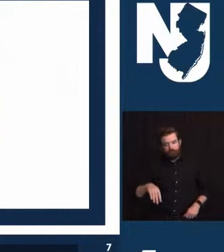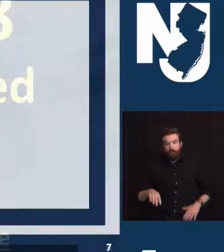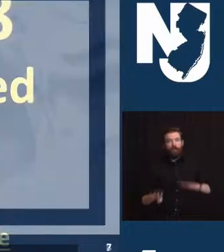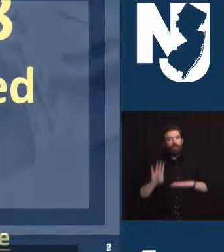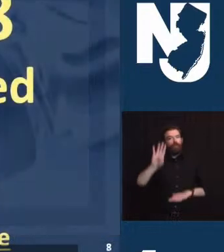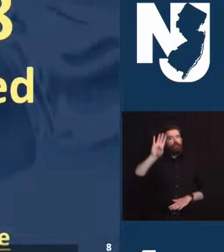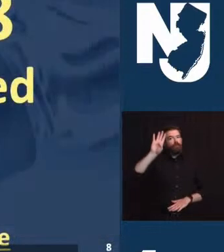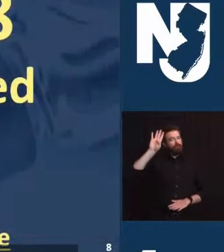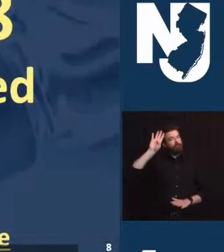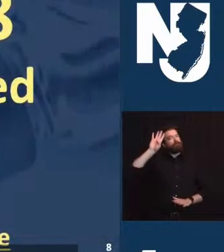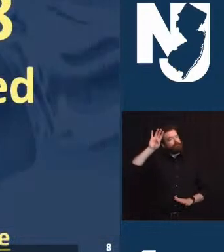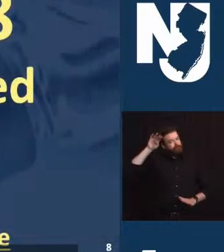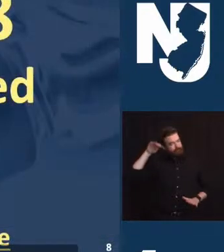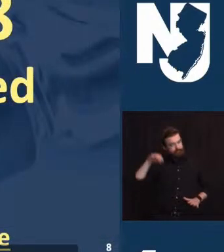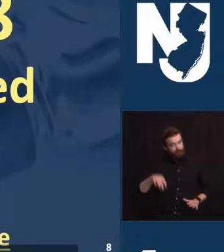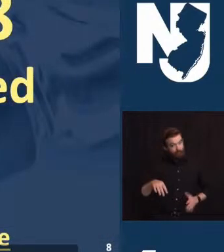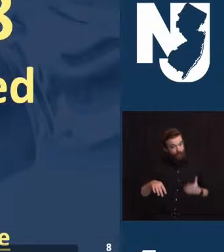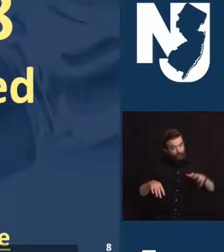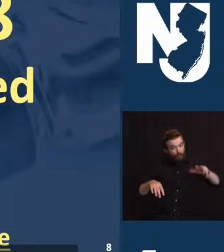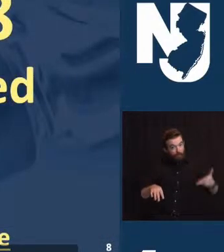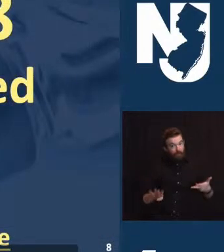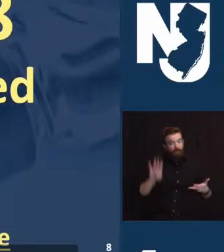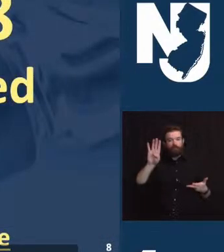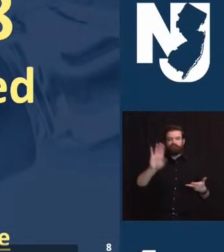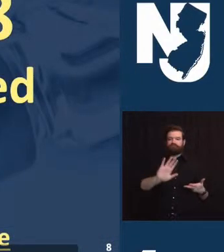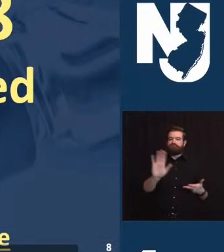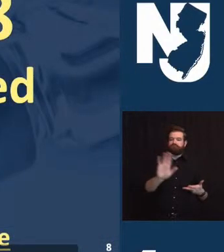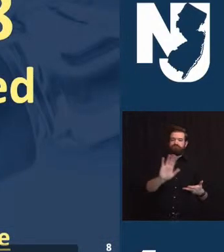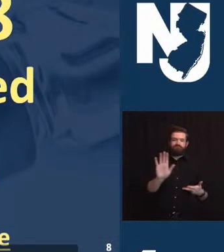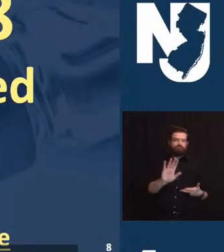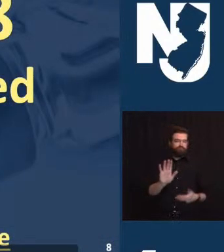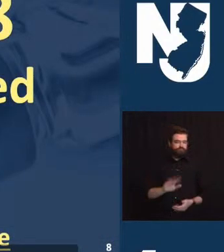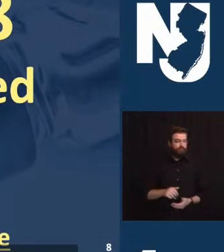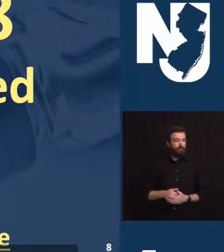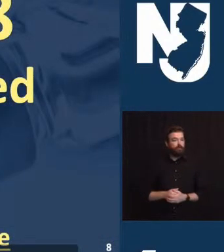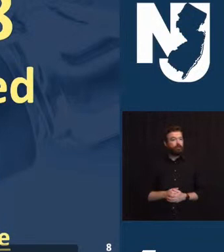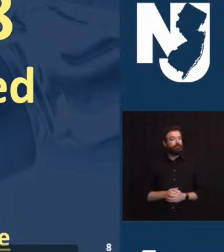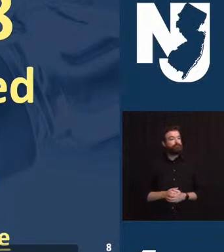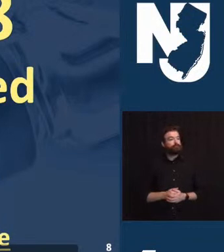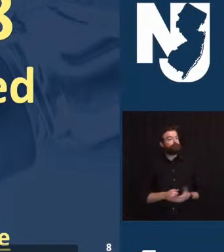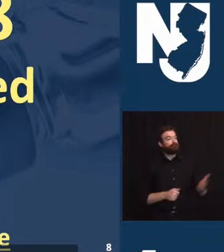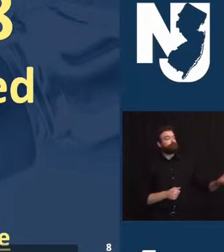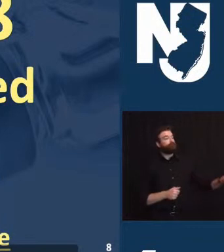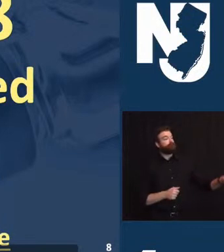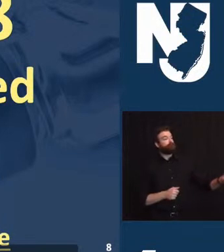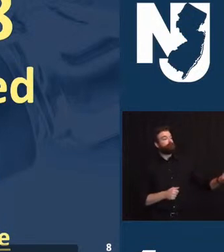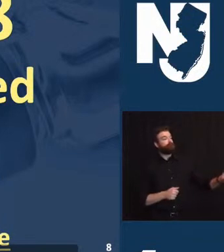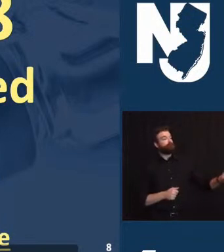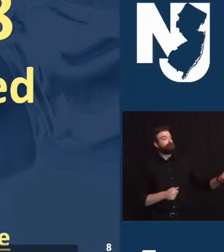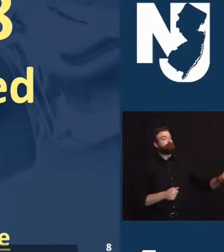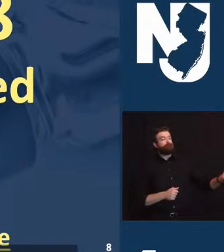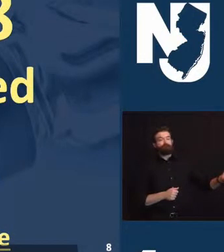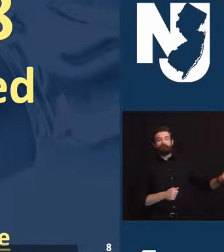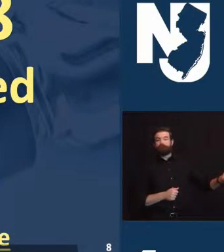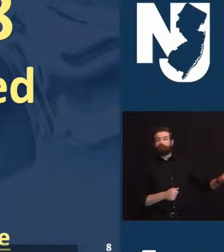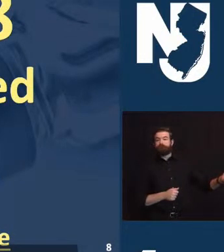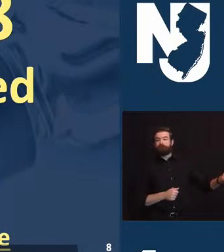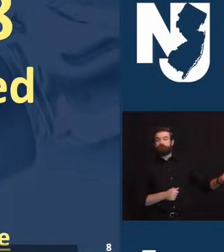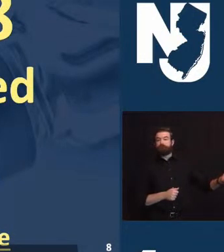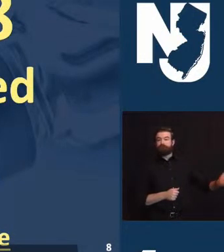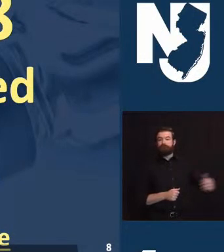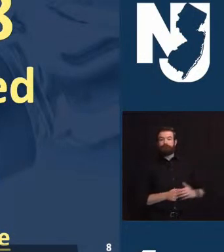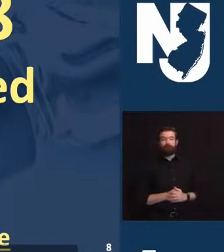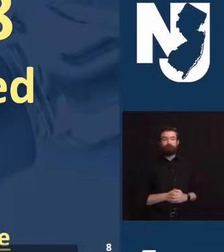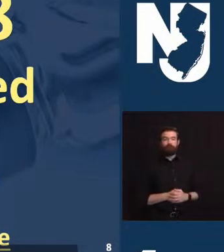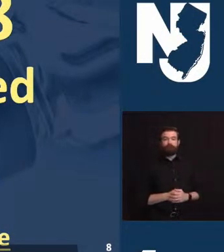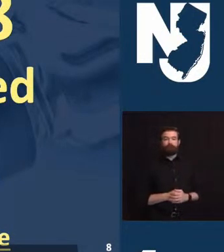latest numbers for further proof of the progress we are making with our masks on indoors. First, as of this morning's count,